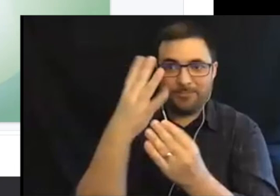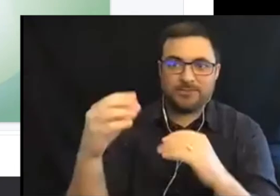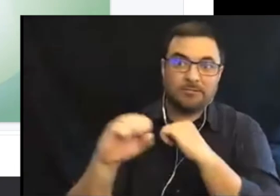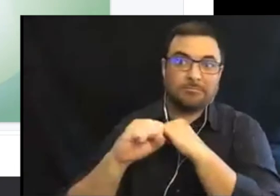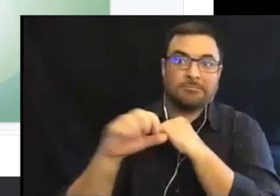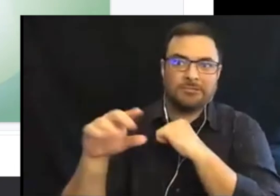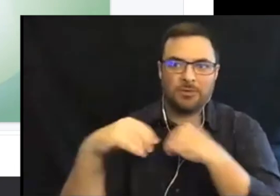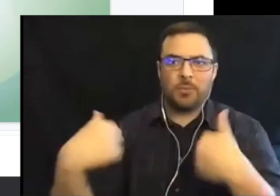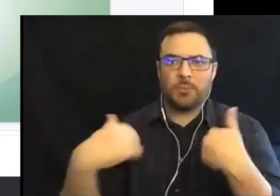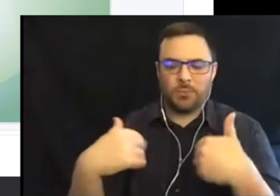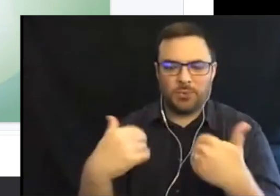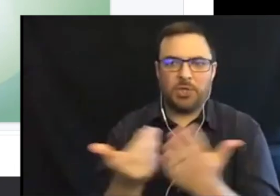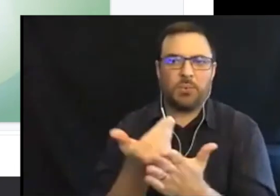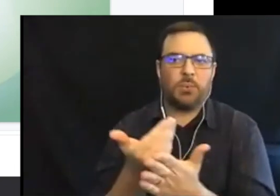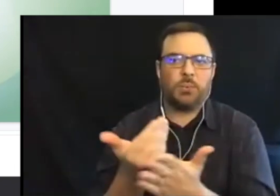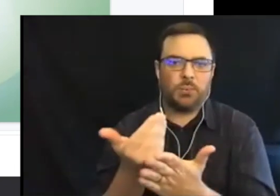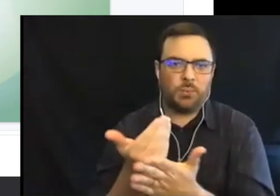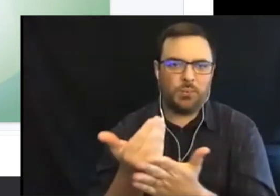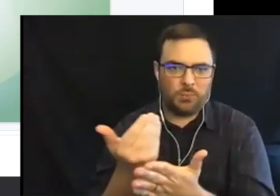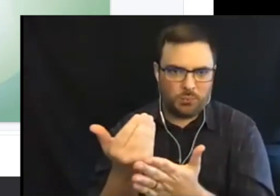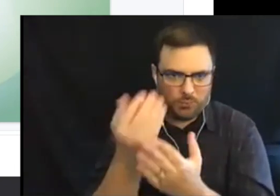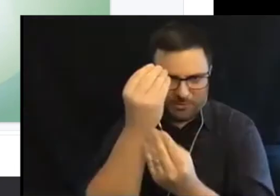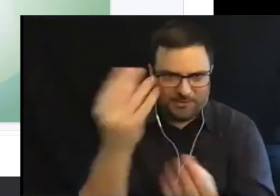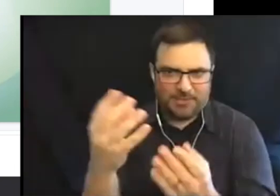furious right now. So we put some links in here,